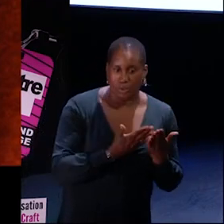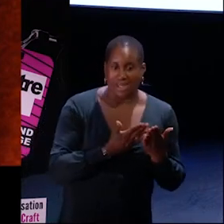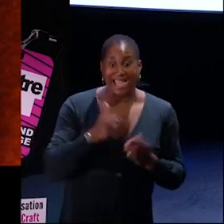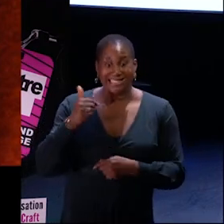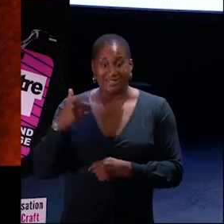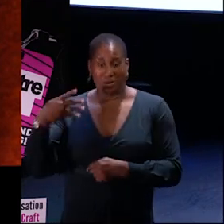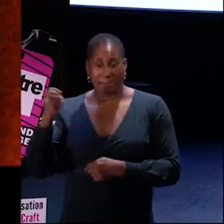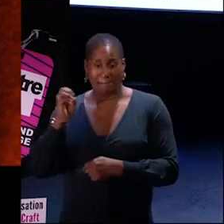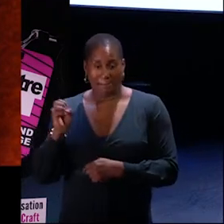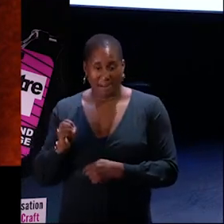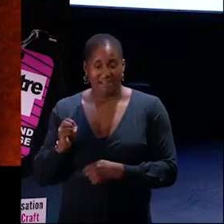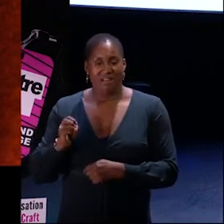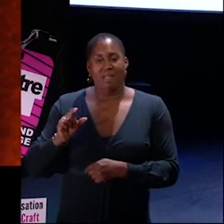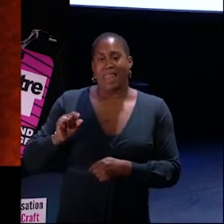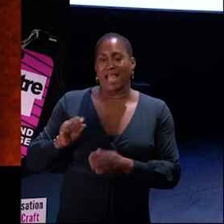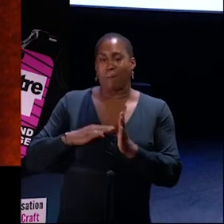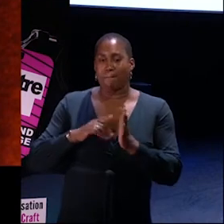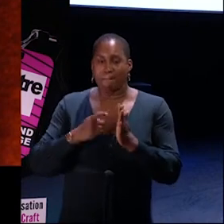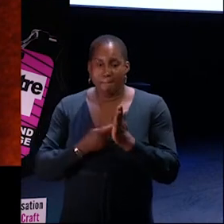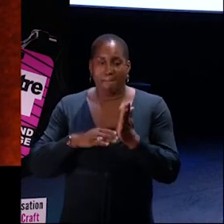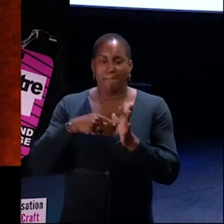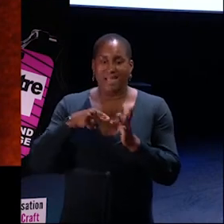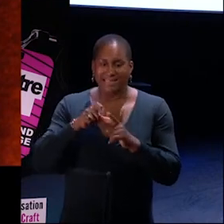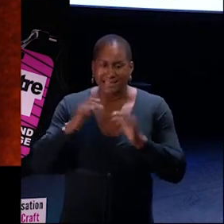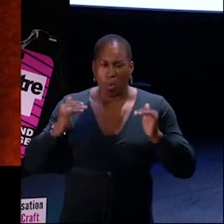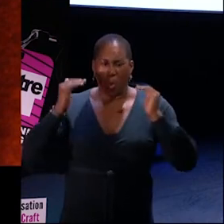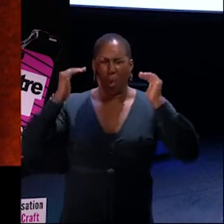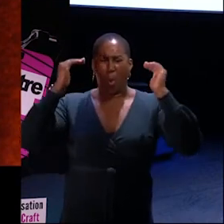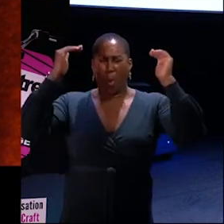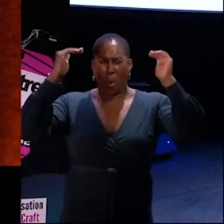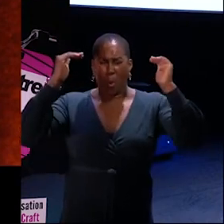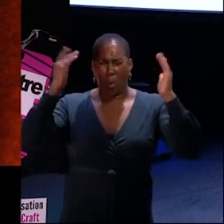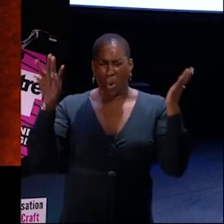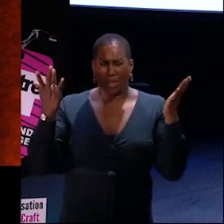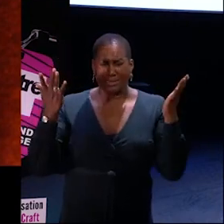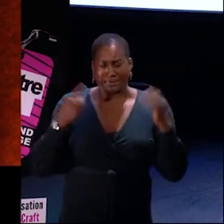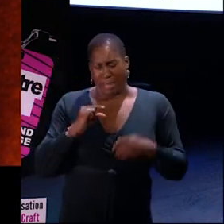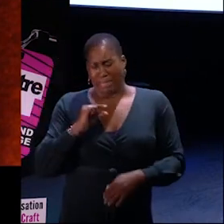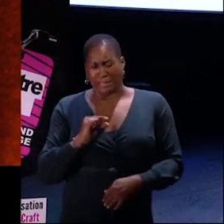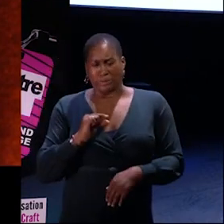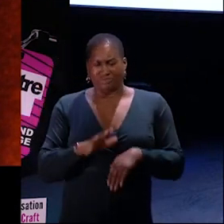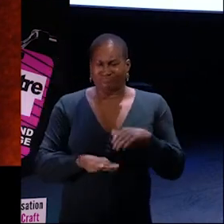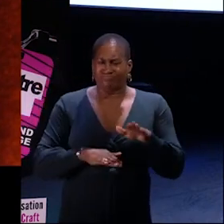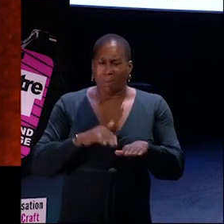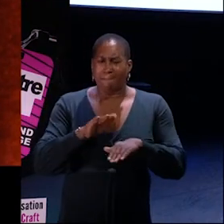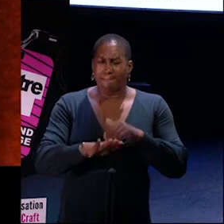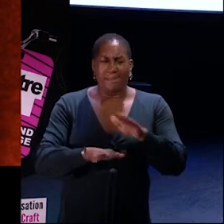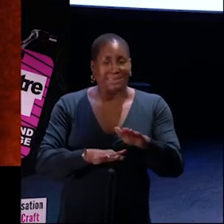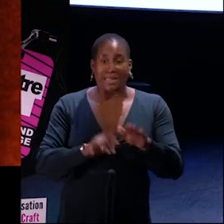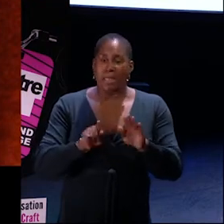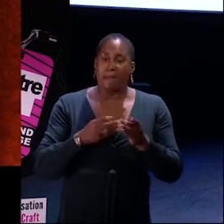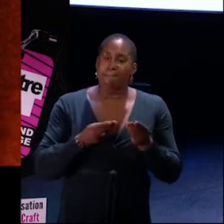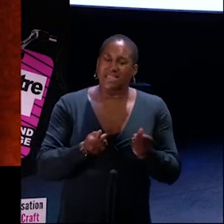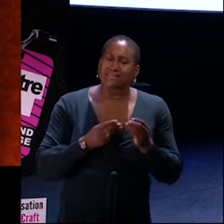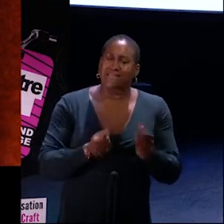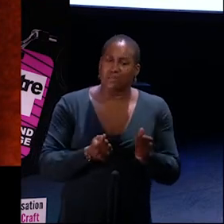79 for The Little Mermaid. So very high proportion. So essentially what that's saying is very little of the footprint is in the materials and the stuff that we